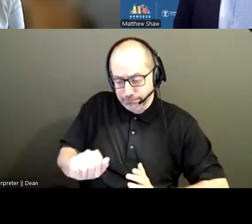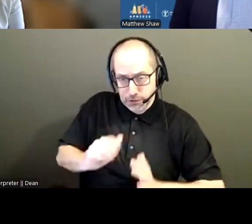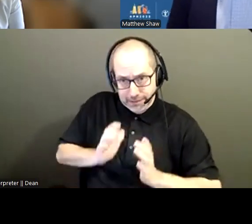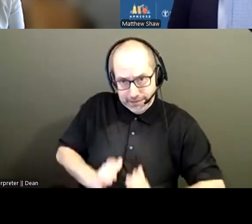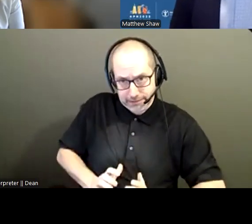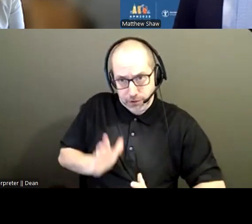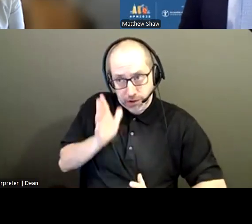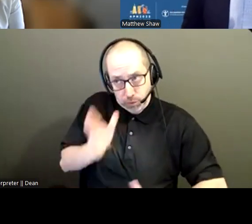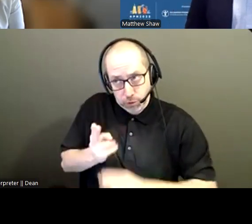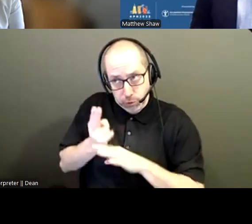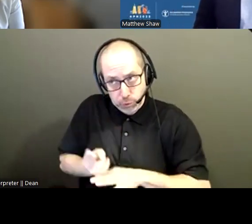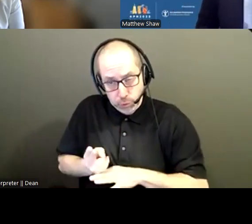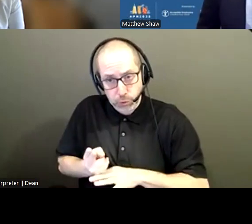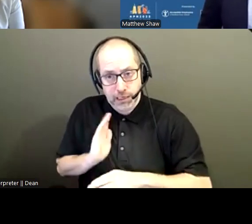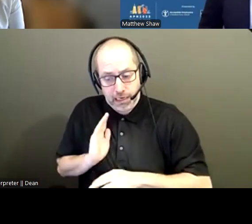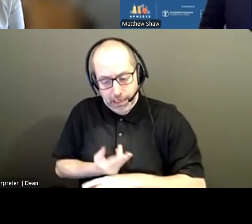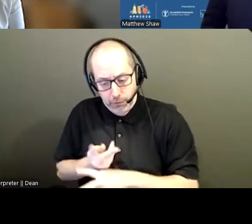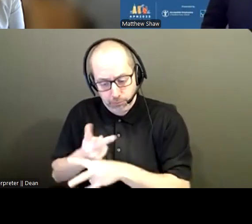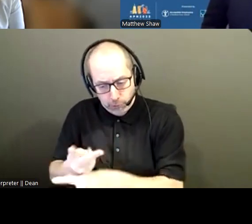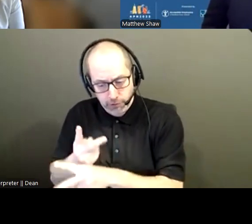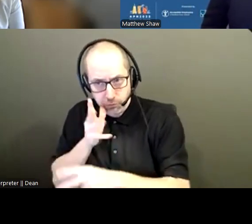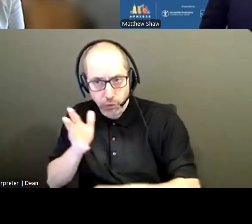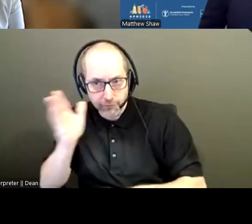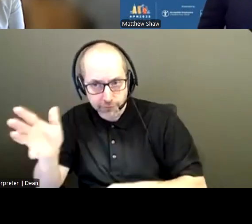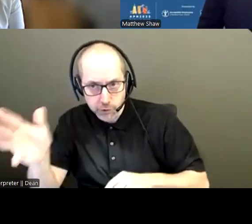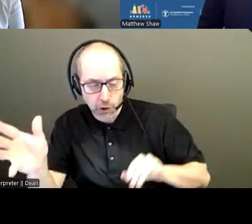in the future, and they built a long-term